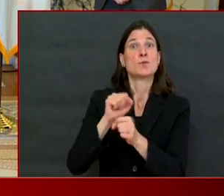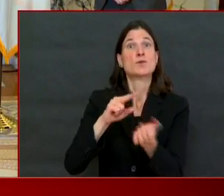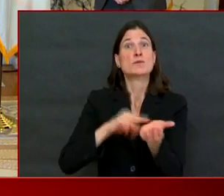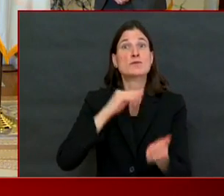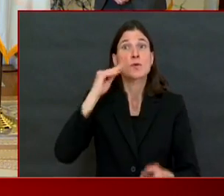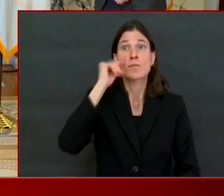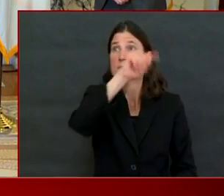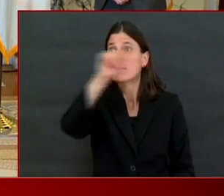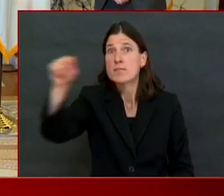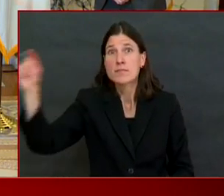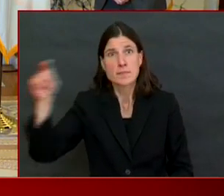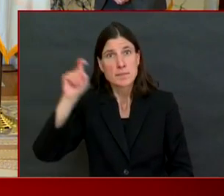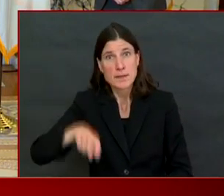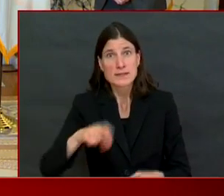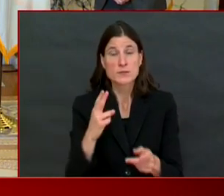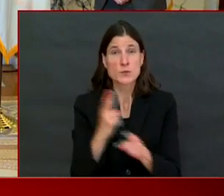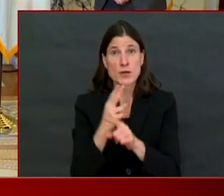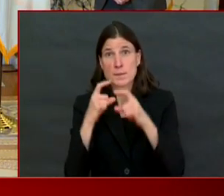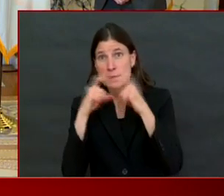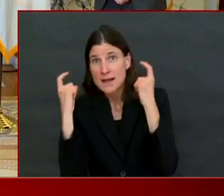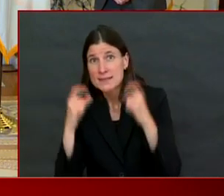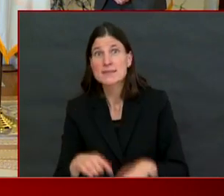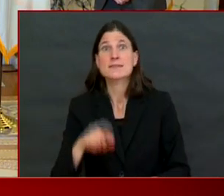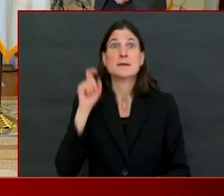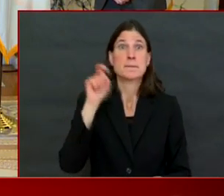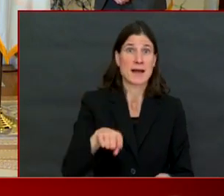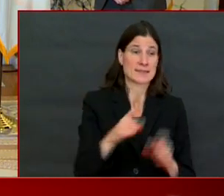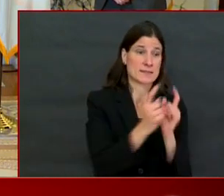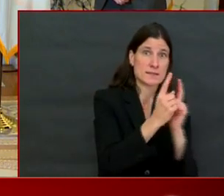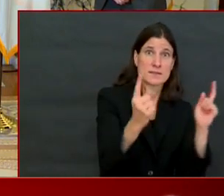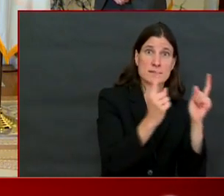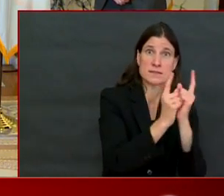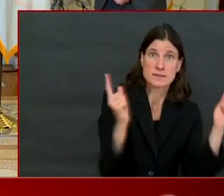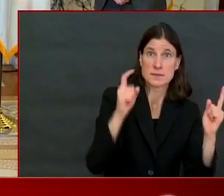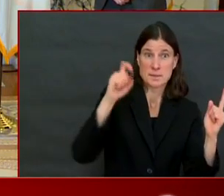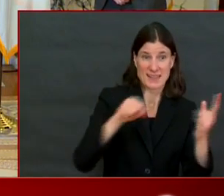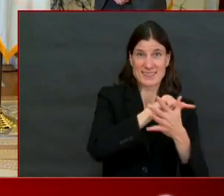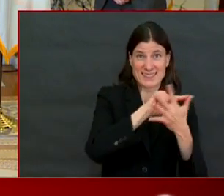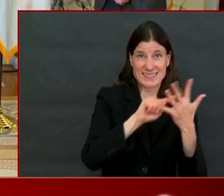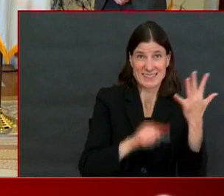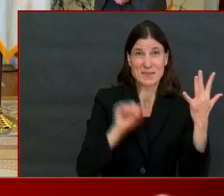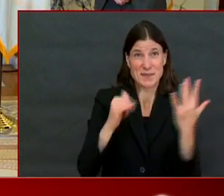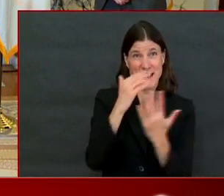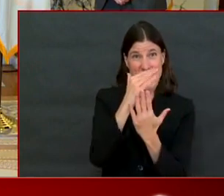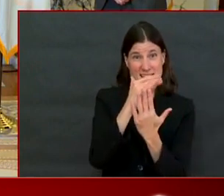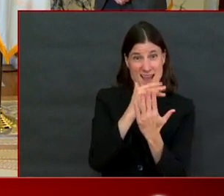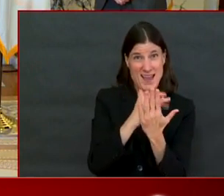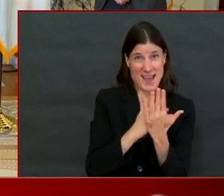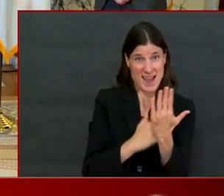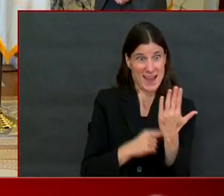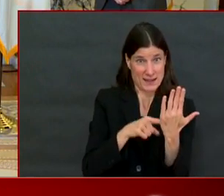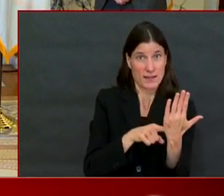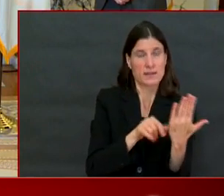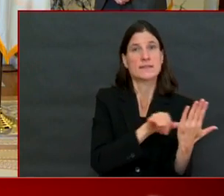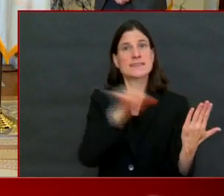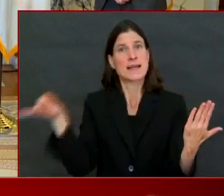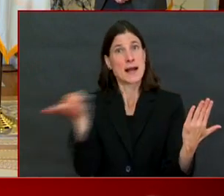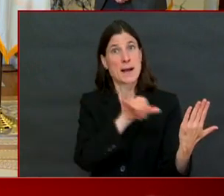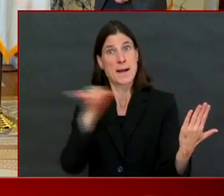where people are asked about any symptoms they may have. And yet, we have had cases